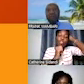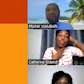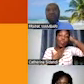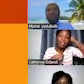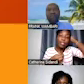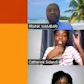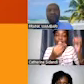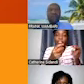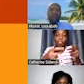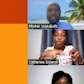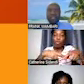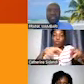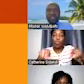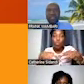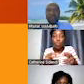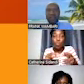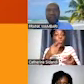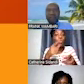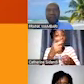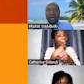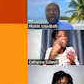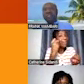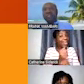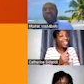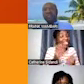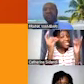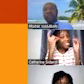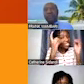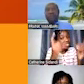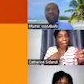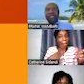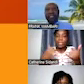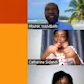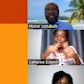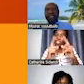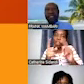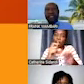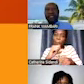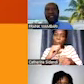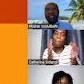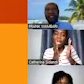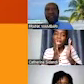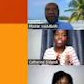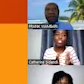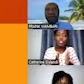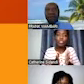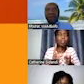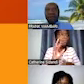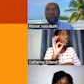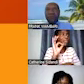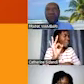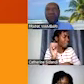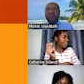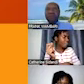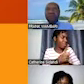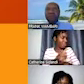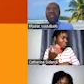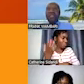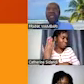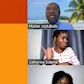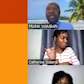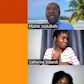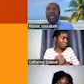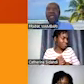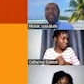move on or to make a decision. I was talking to somebody just 3 months ago, and